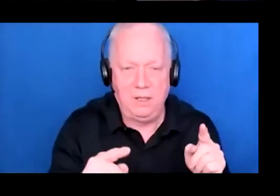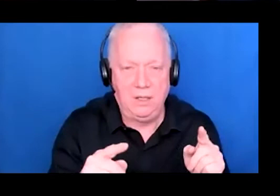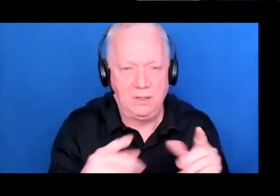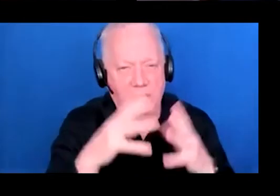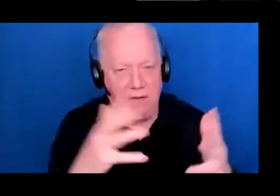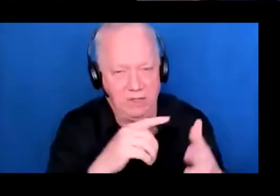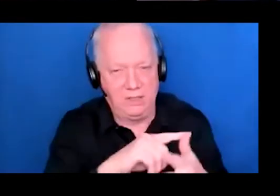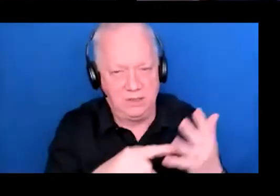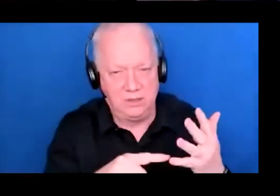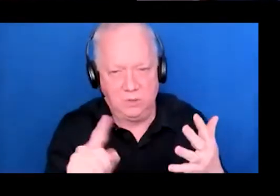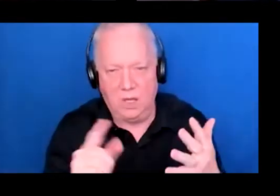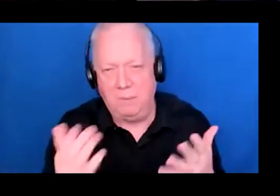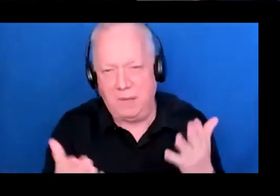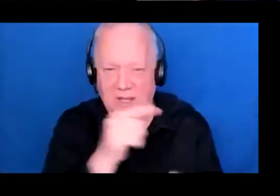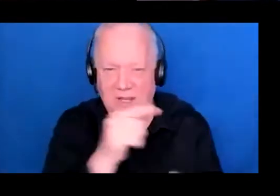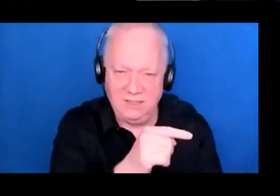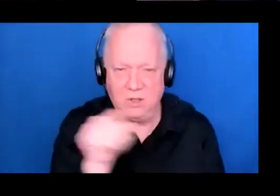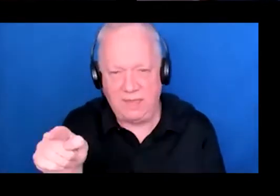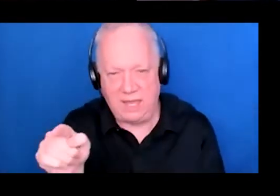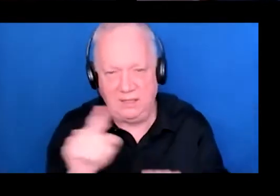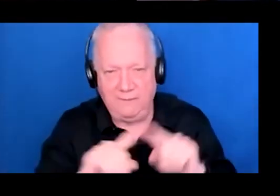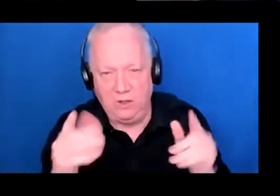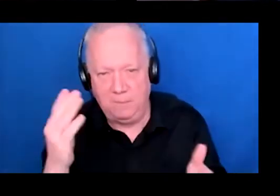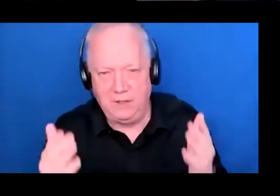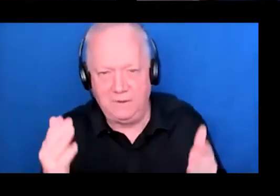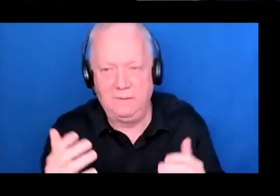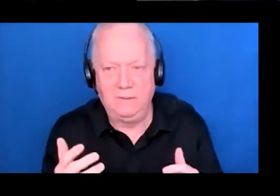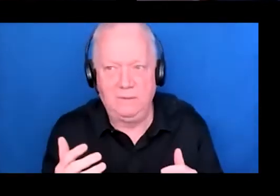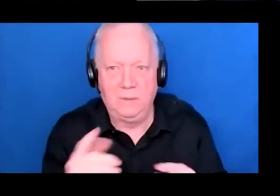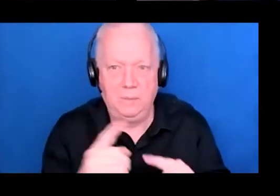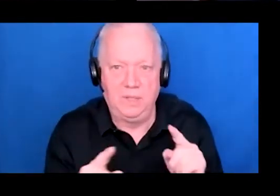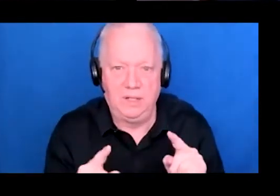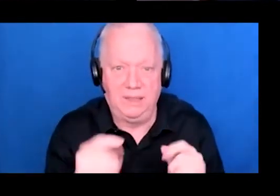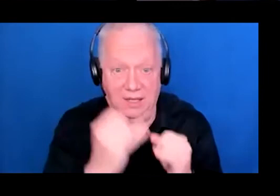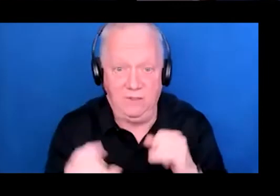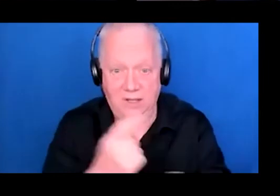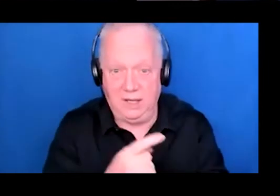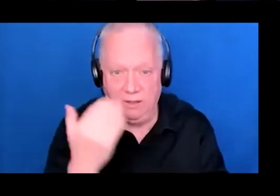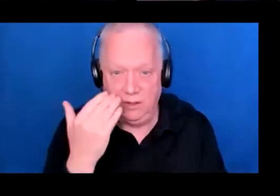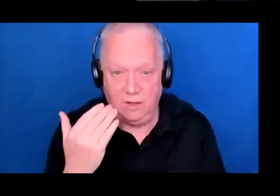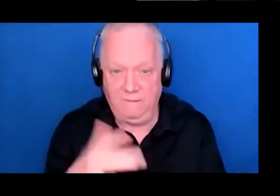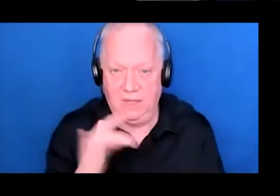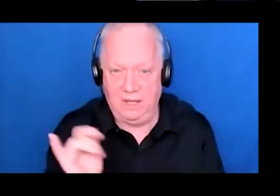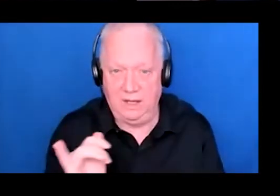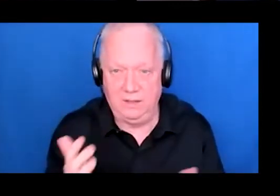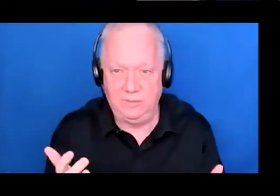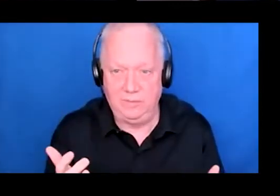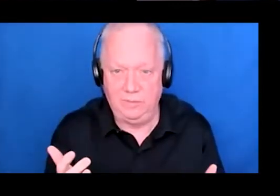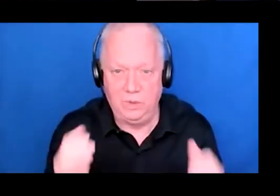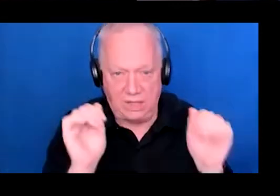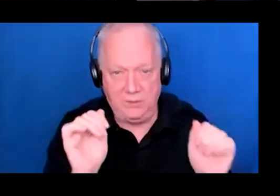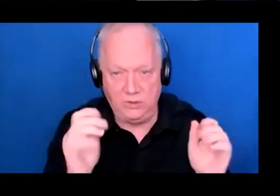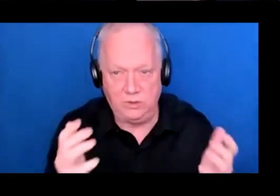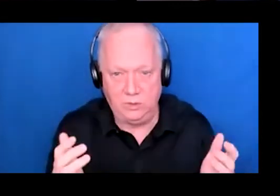lot of things where, oh, I might have done this or that differently, or I might have. But at the end of the day, you know, I feel like I was able